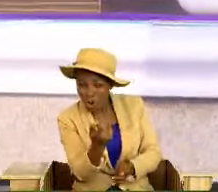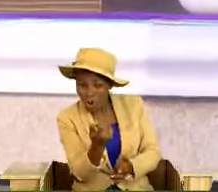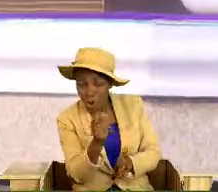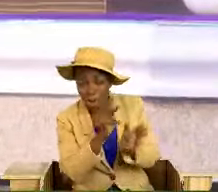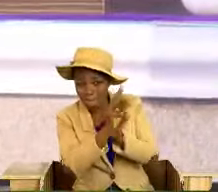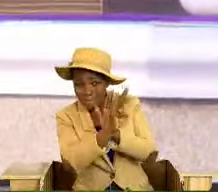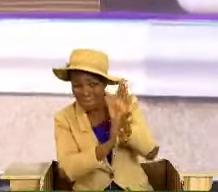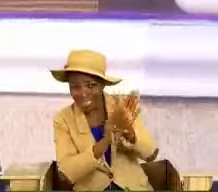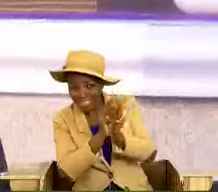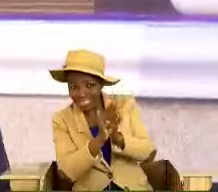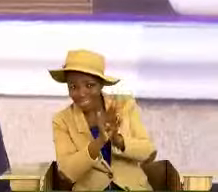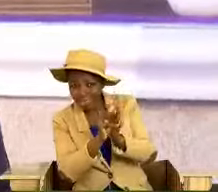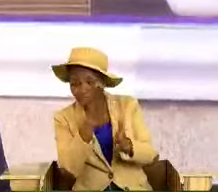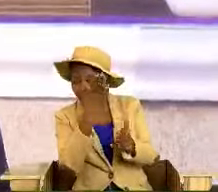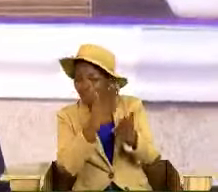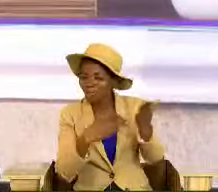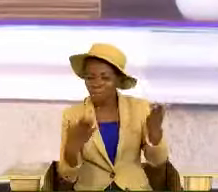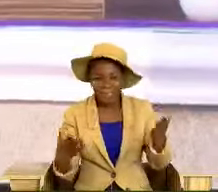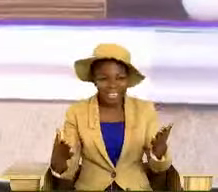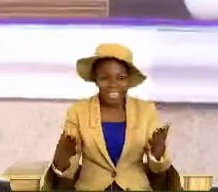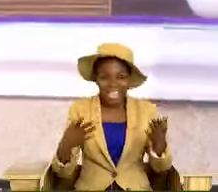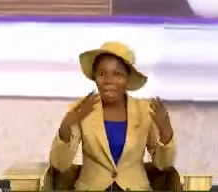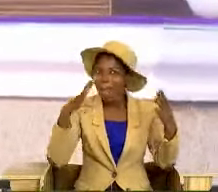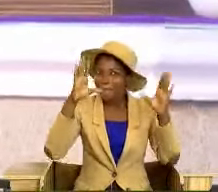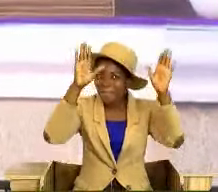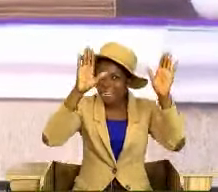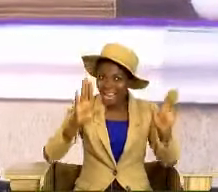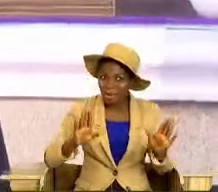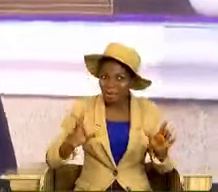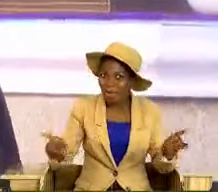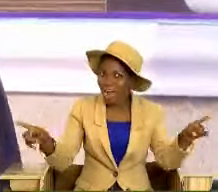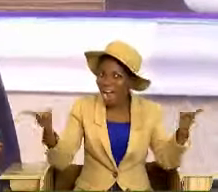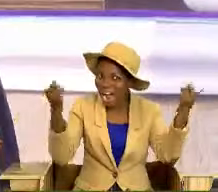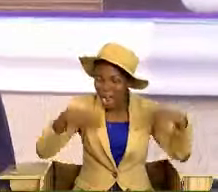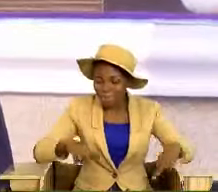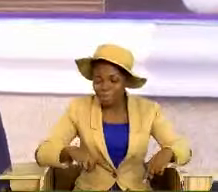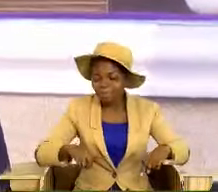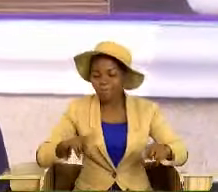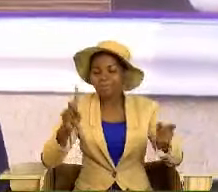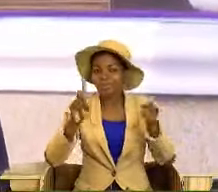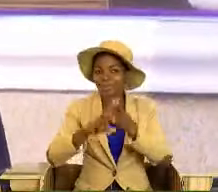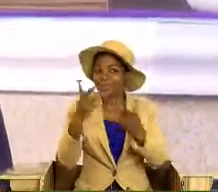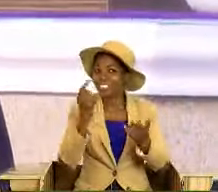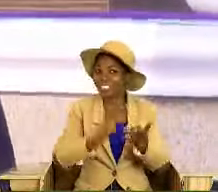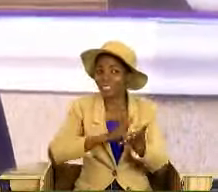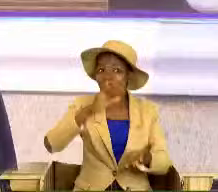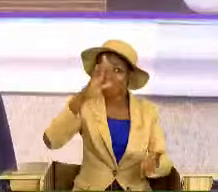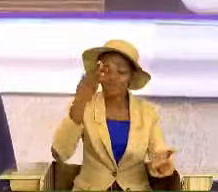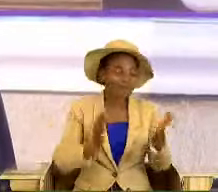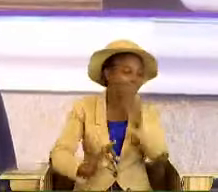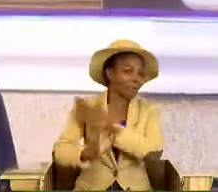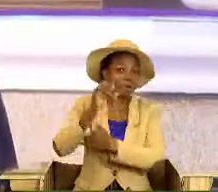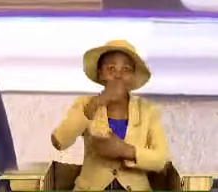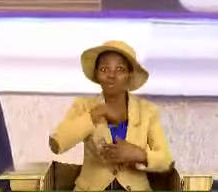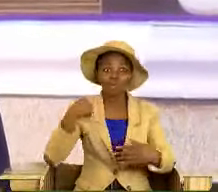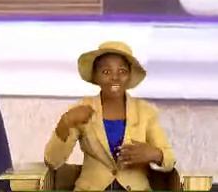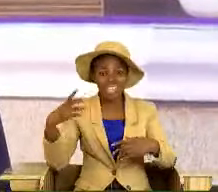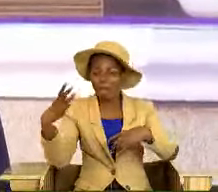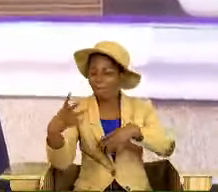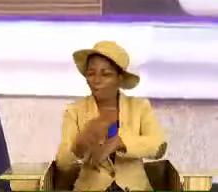minutes we recol I don't know how we recol to the glory of God we want that 7 final